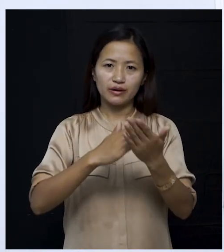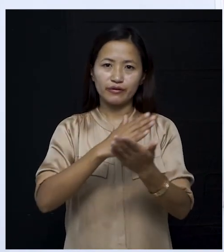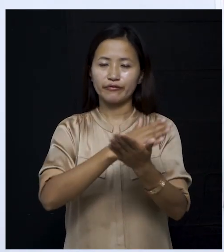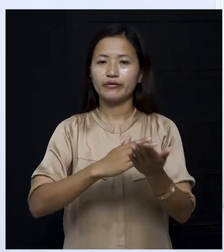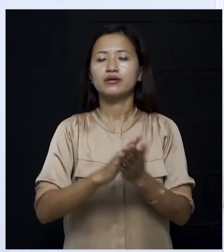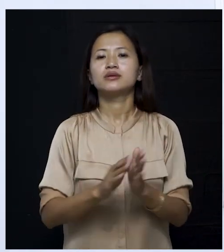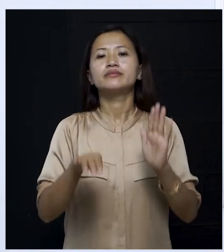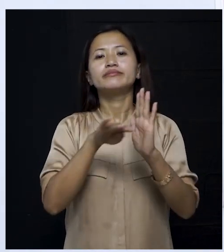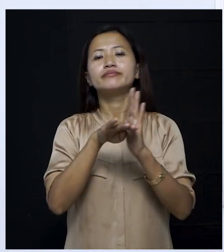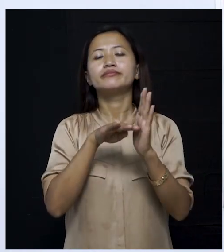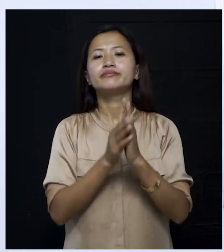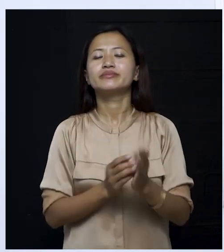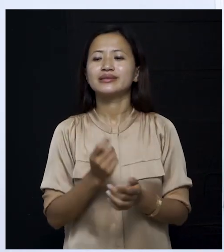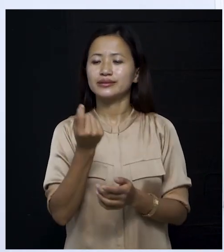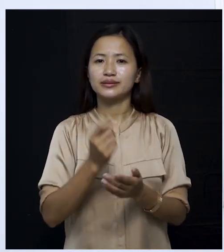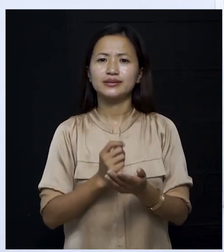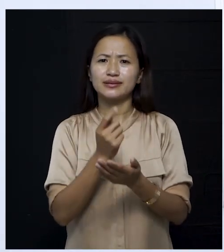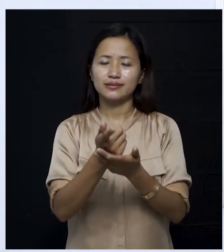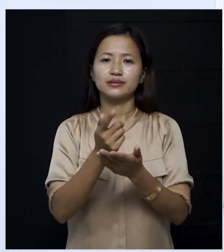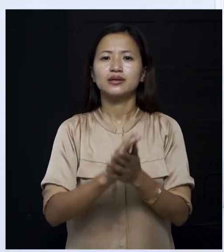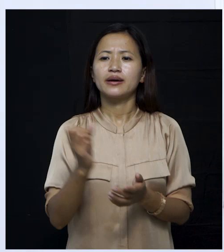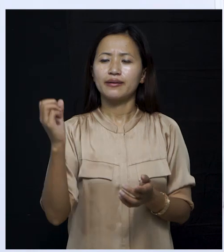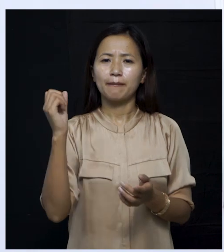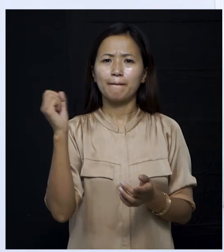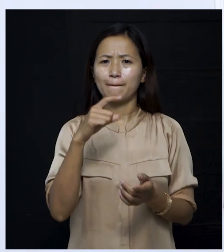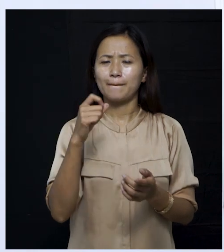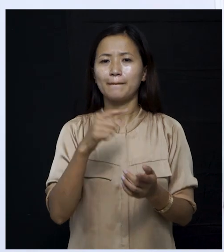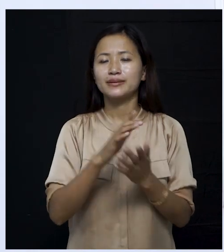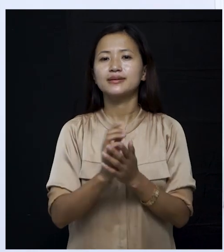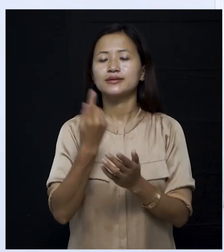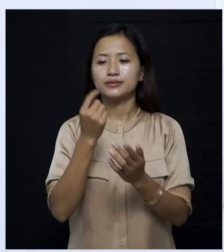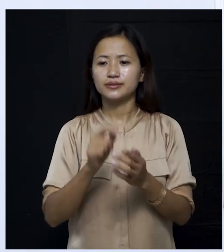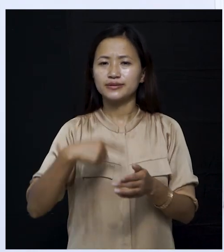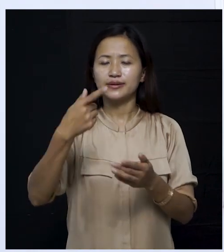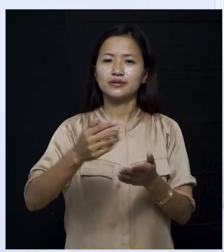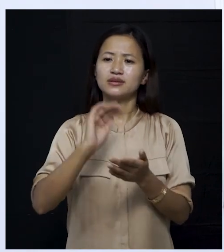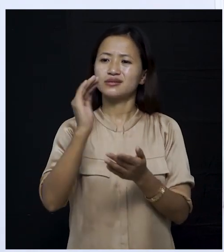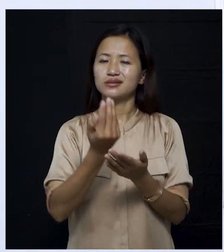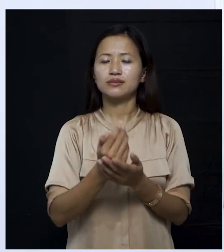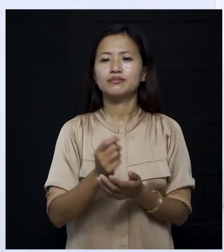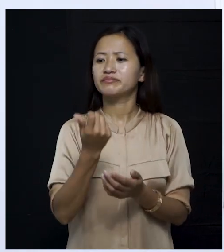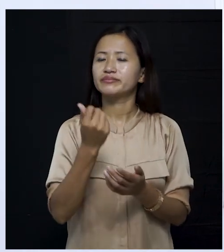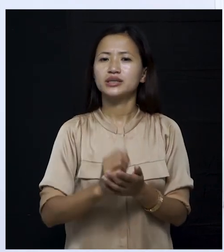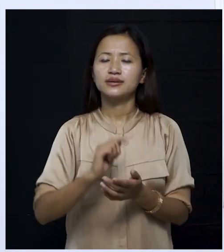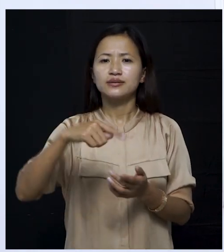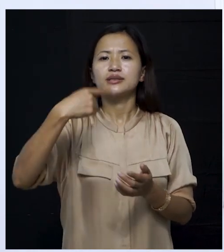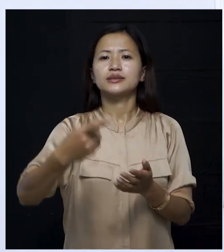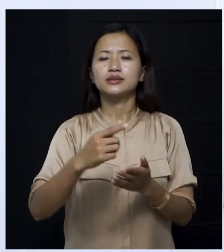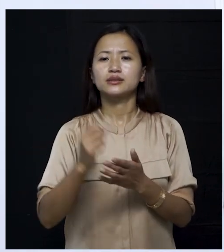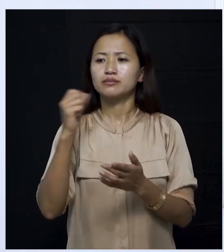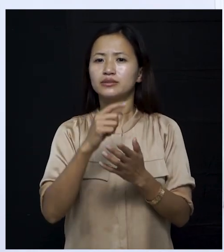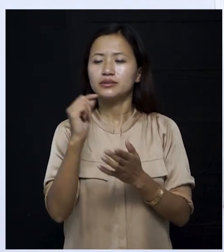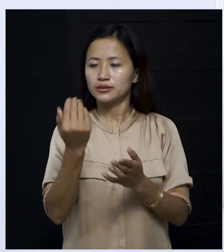and slowly. That is, Monday we can pay some back, some money, the next month again some. That is how it can be done.